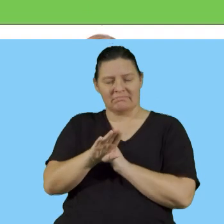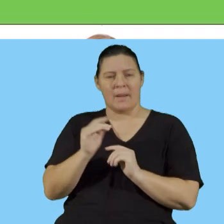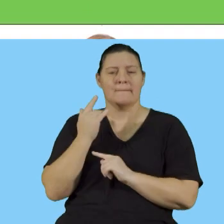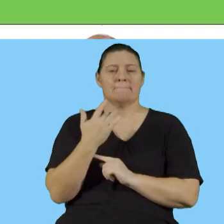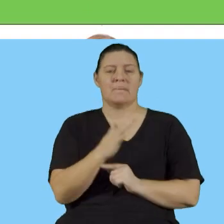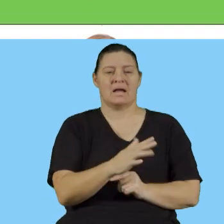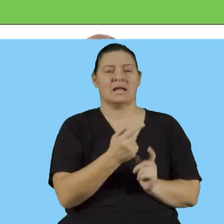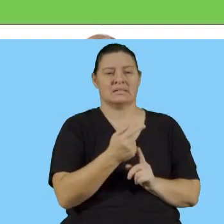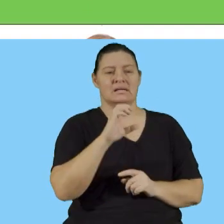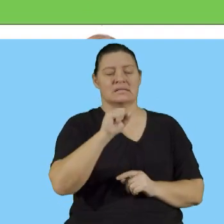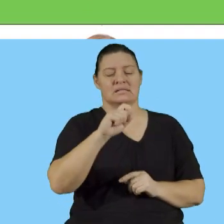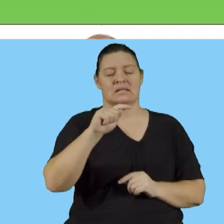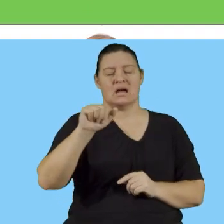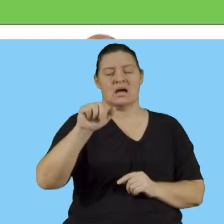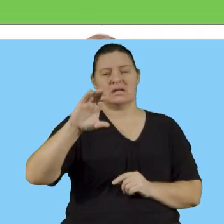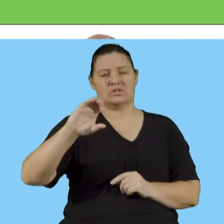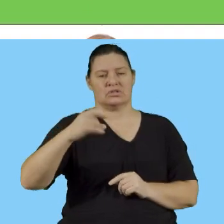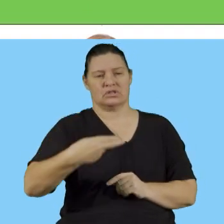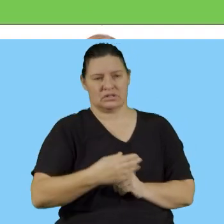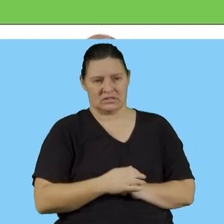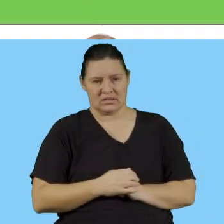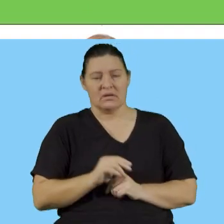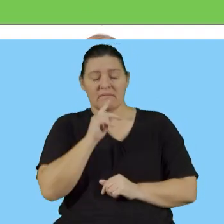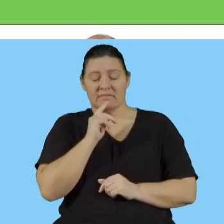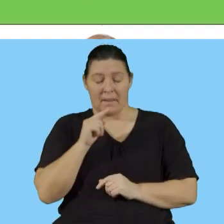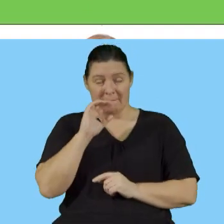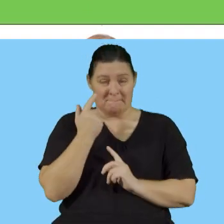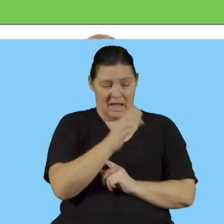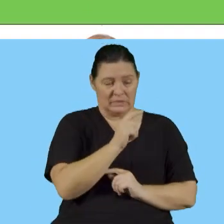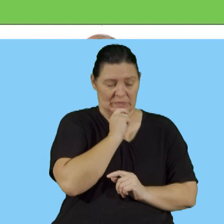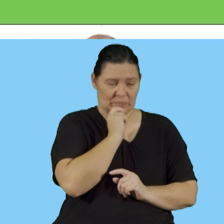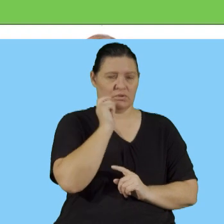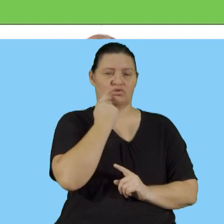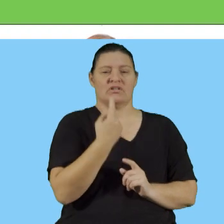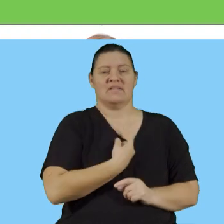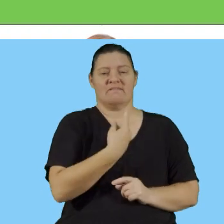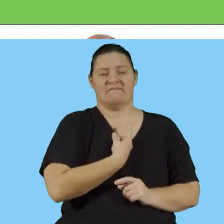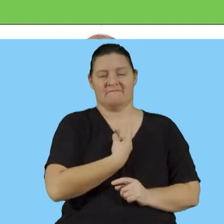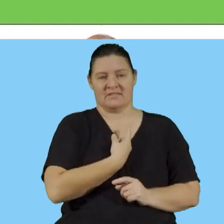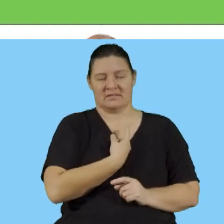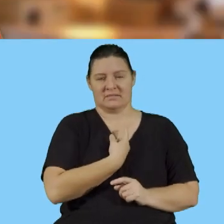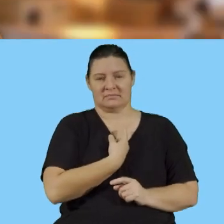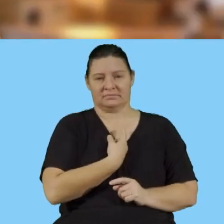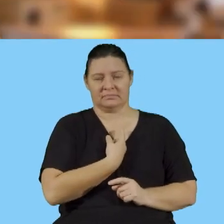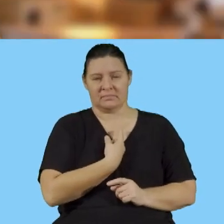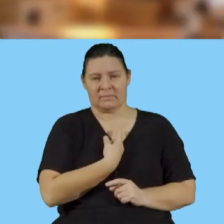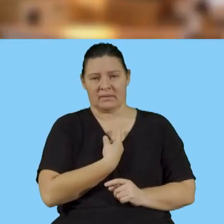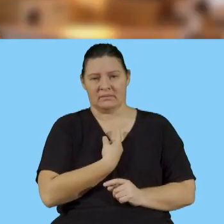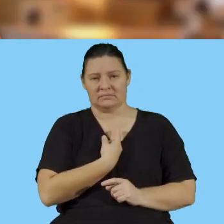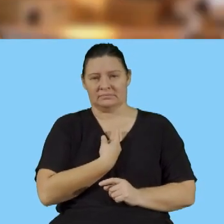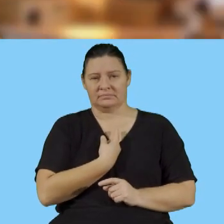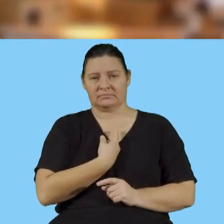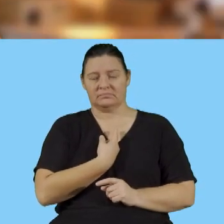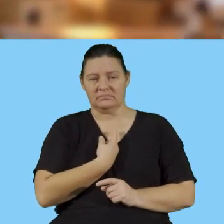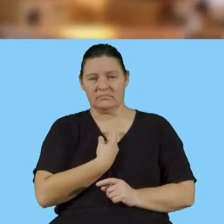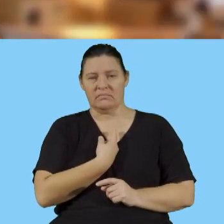as starch. The plant can then use the glucose directly. When we say directly, we mean the plant will then use the glucose